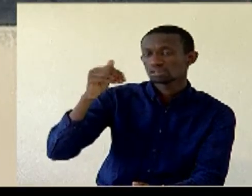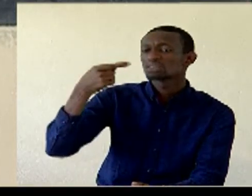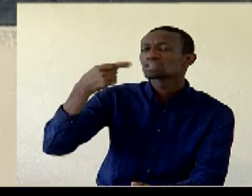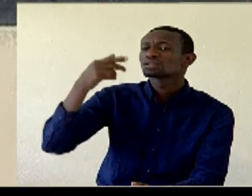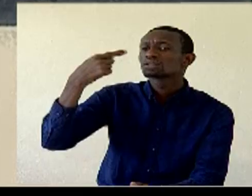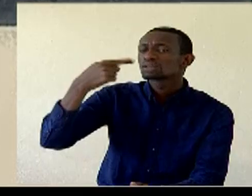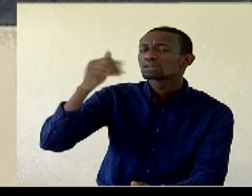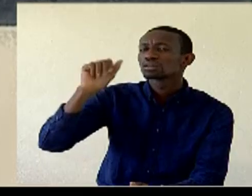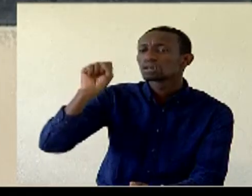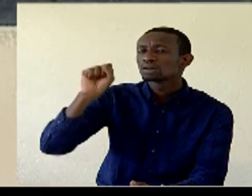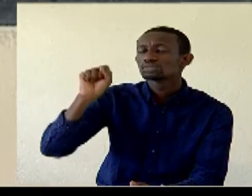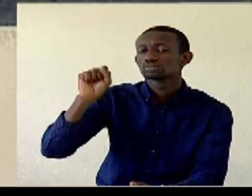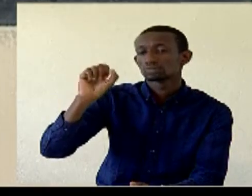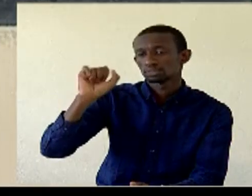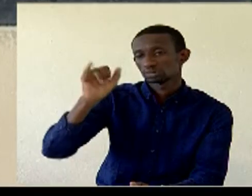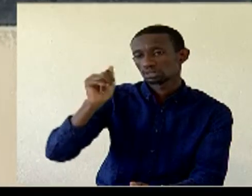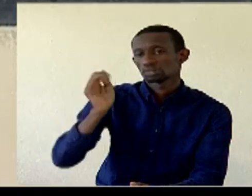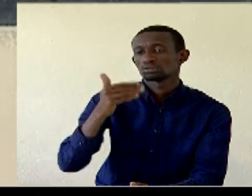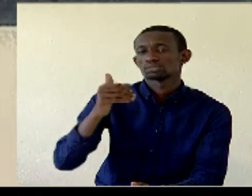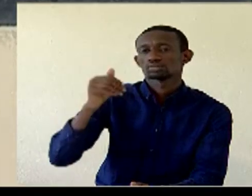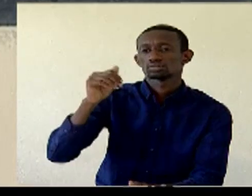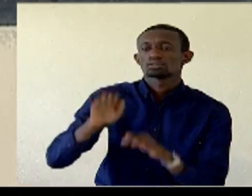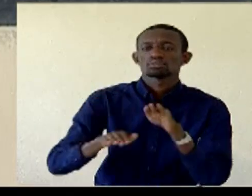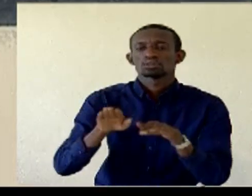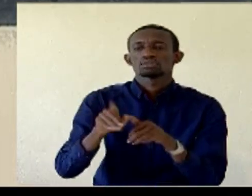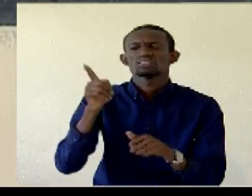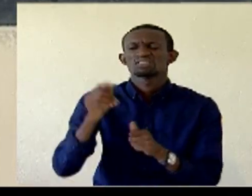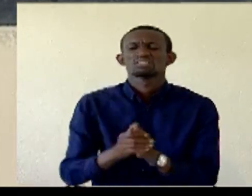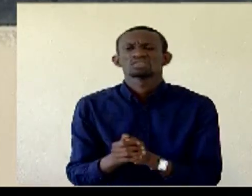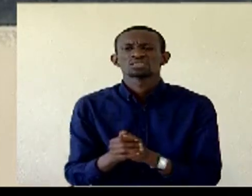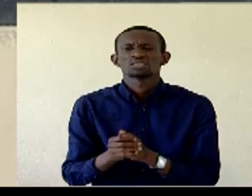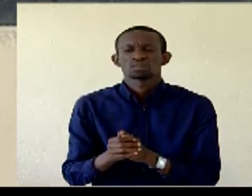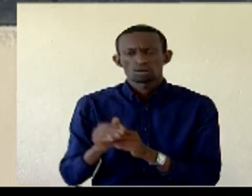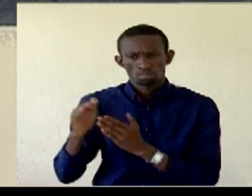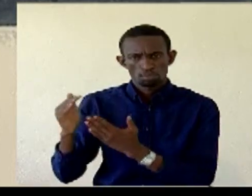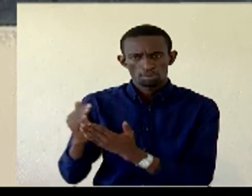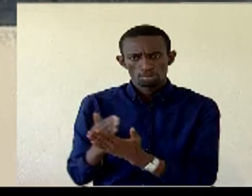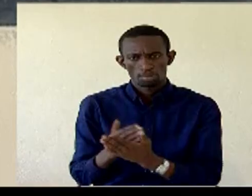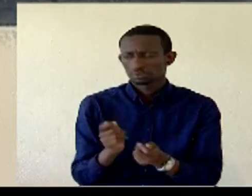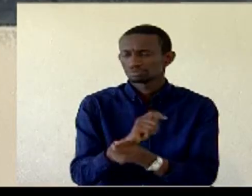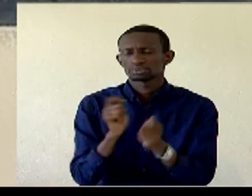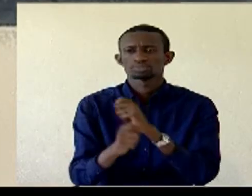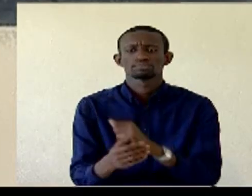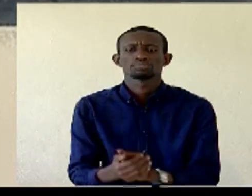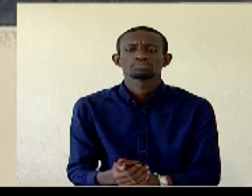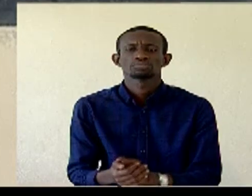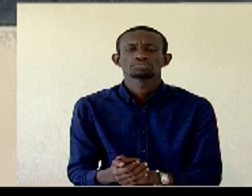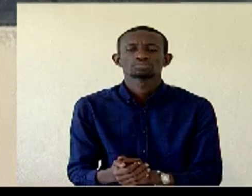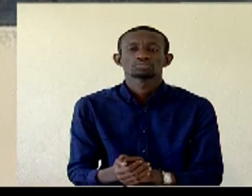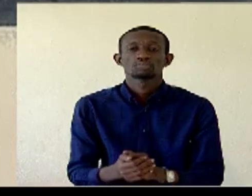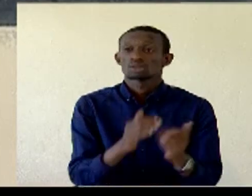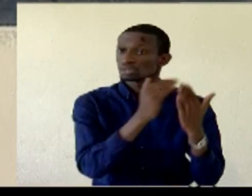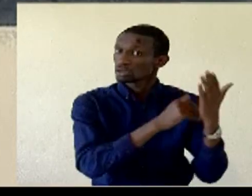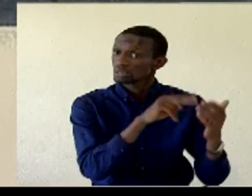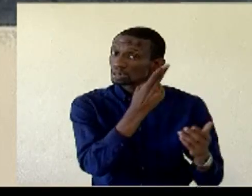So in solution form, this order changes. So we'll have secondary, that is in solution